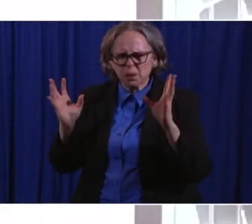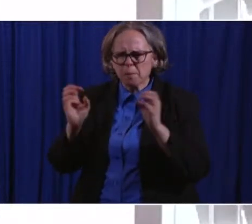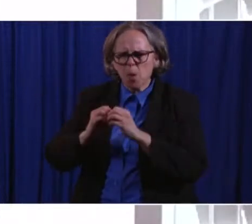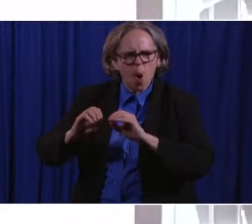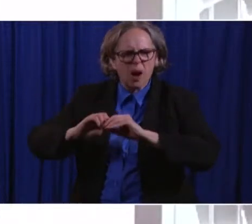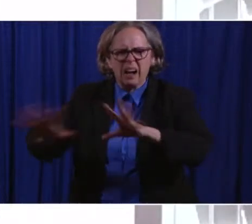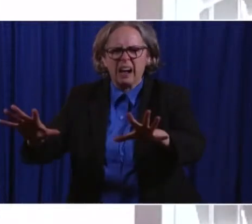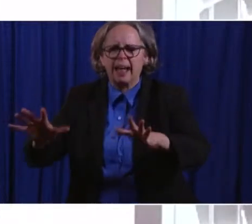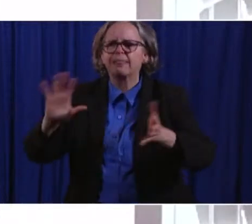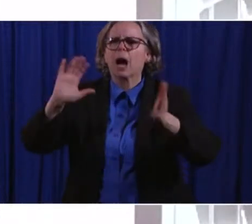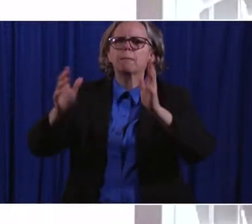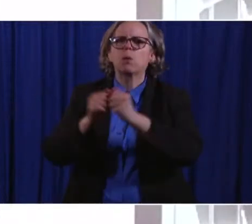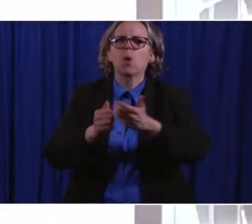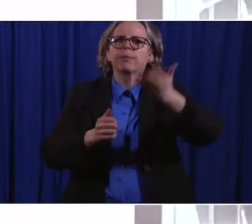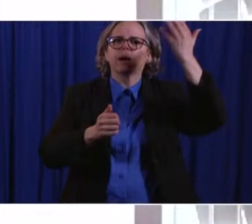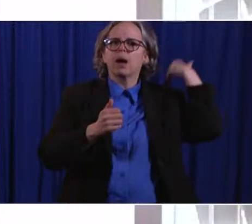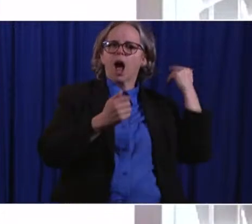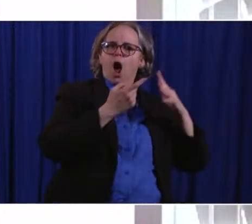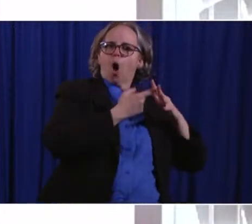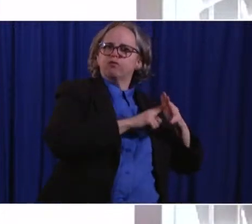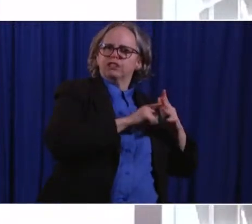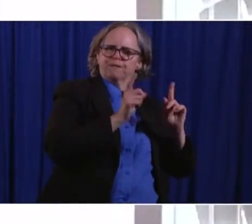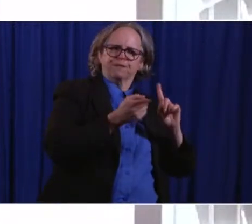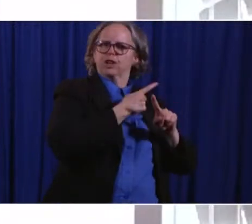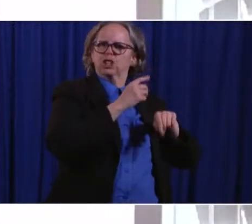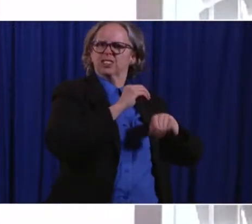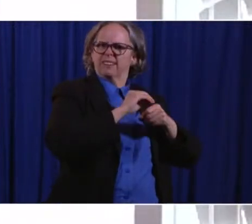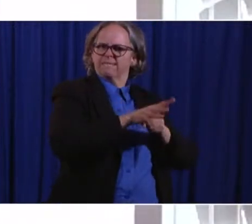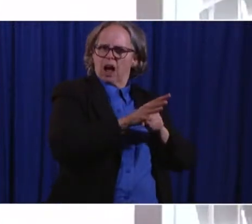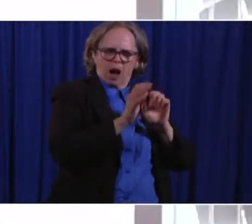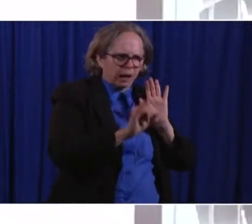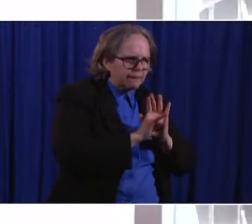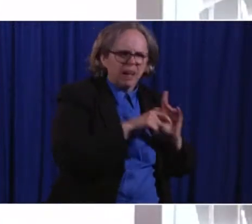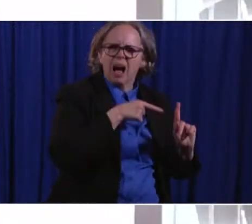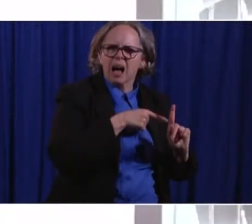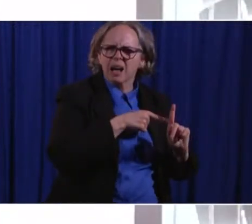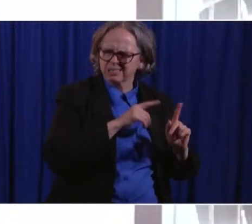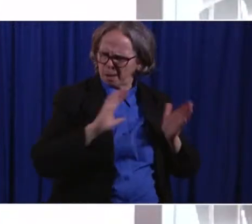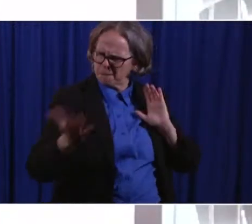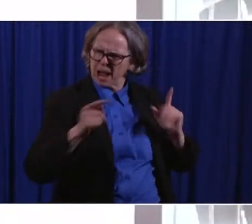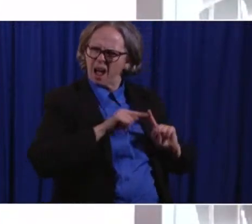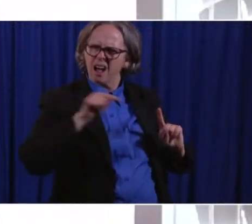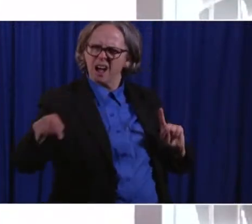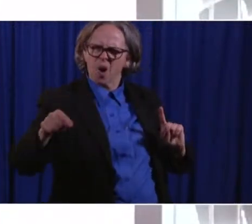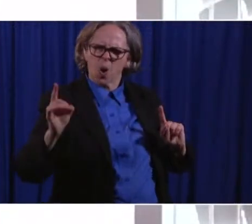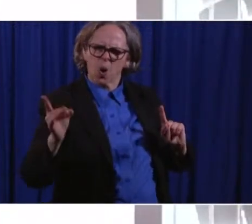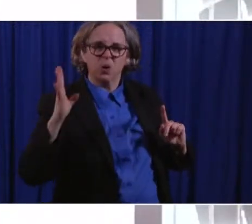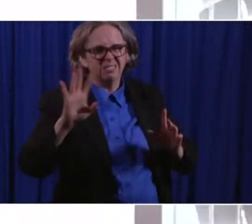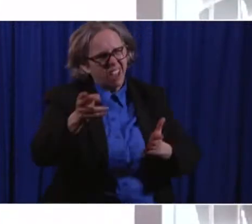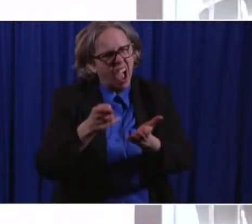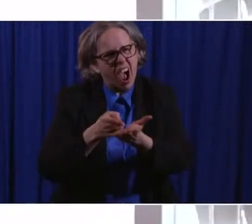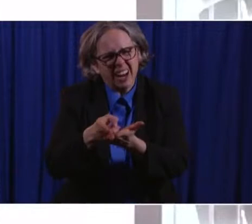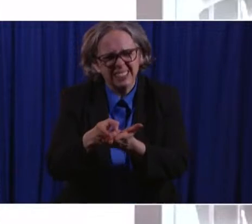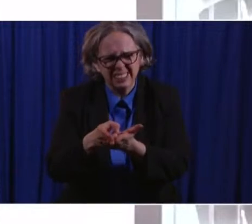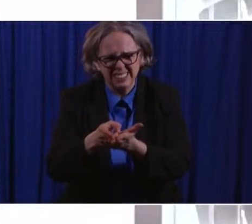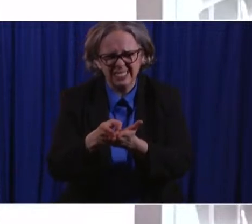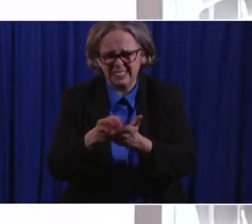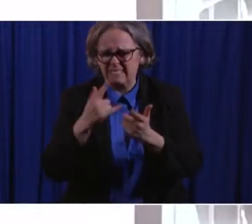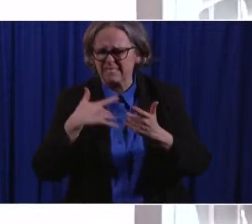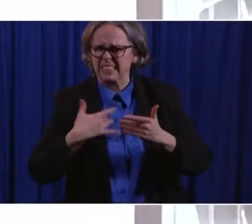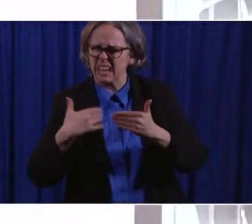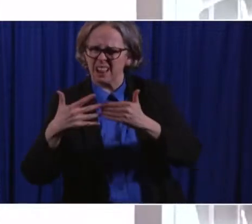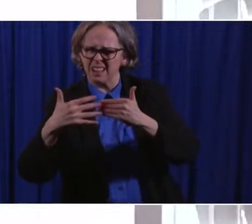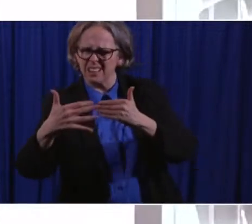will see more and more. And quite frankly, I think within the next couple of weeks, the variant will be